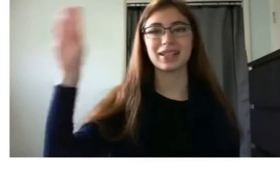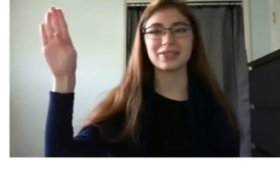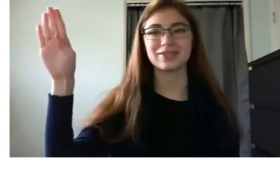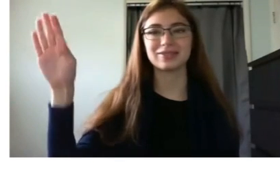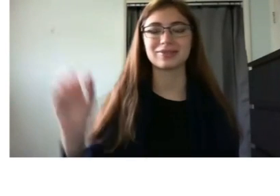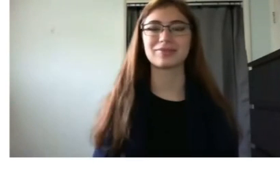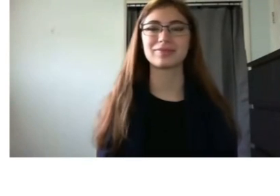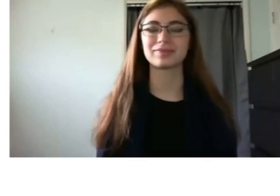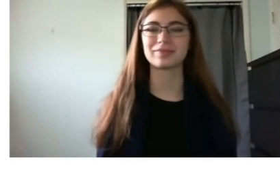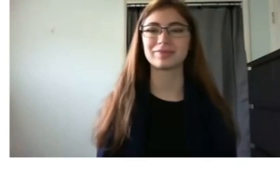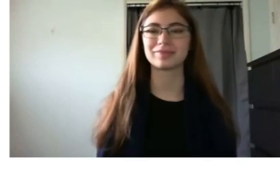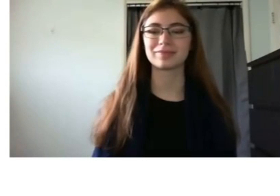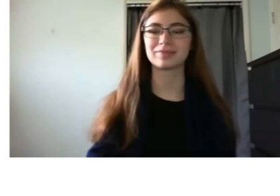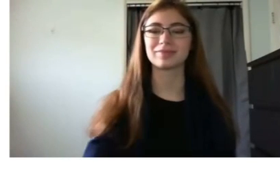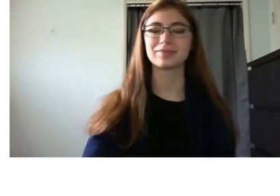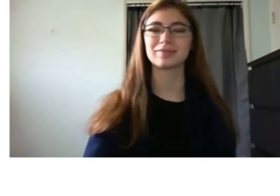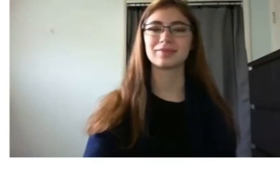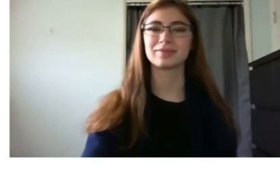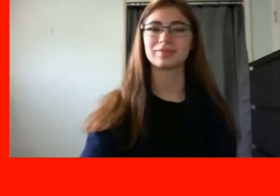hello.